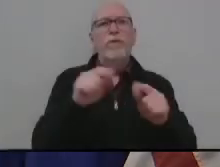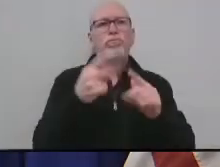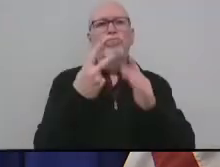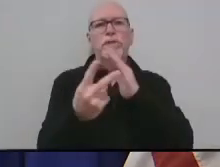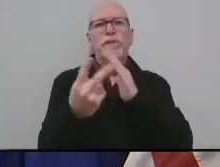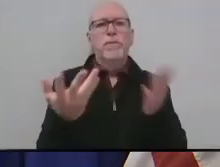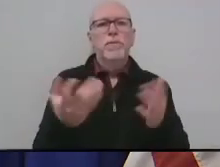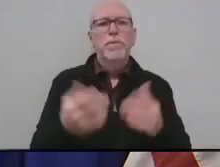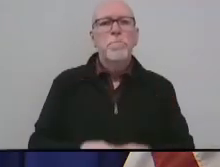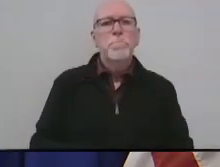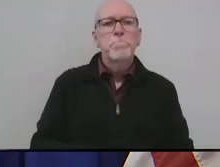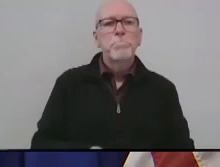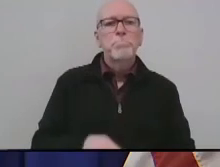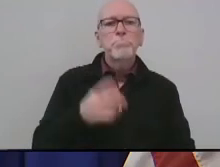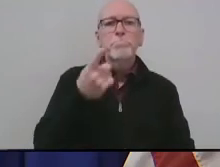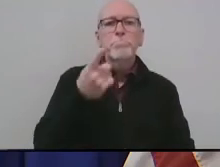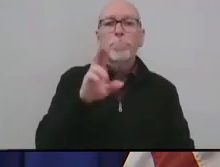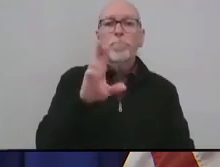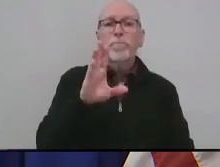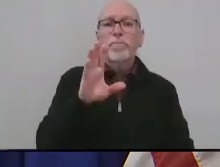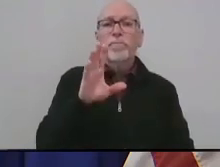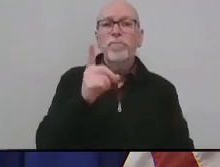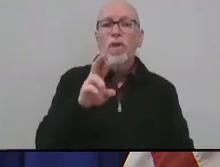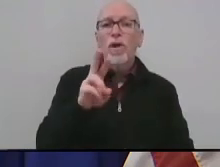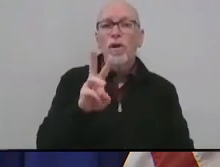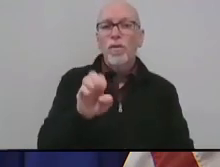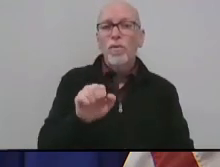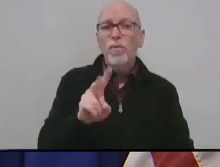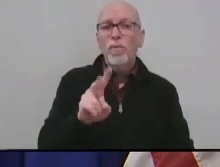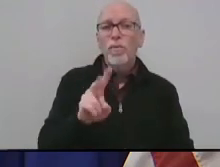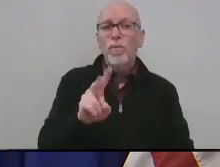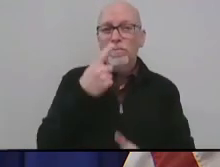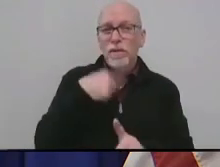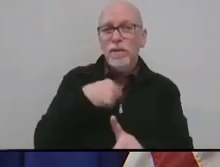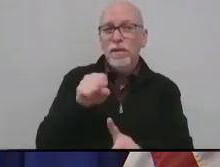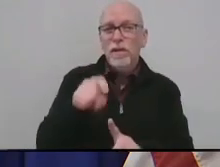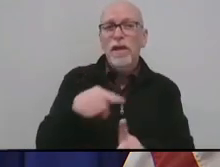go to you for just a second. I mean, I asked you this question earlier today, I think today.